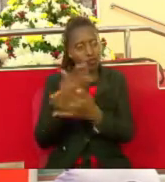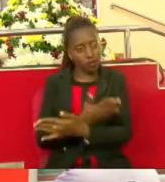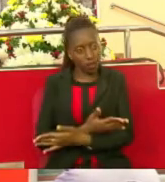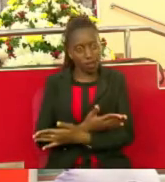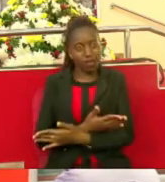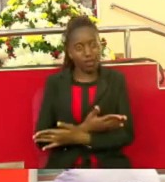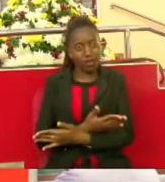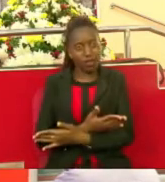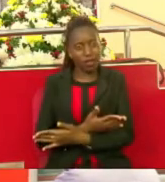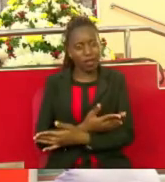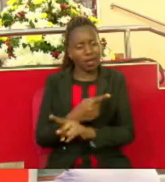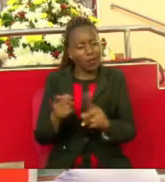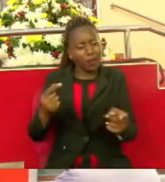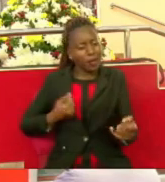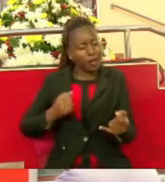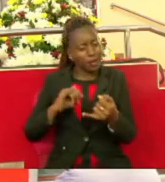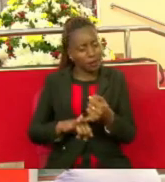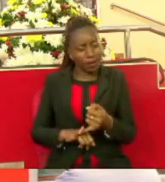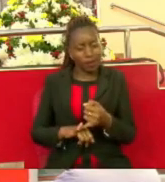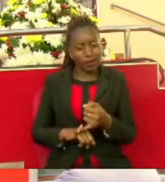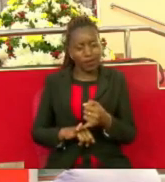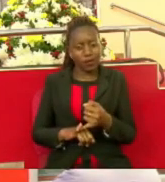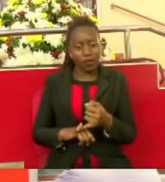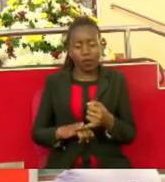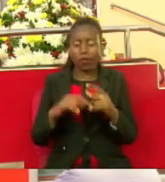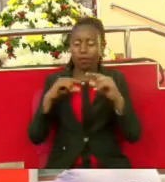And the wife of the pastor asked the brother,